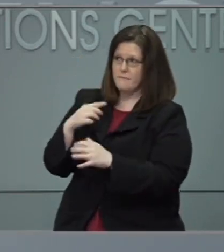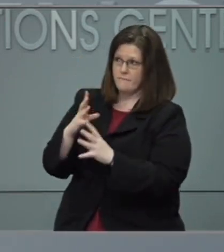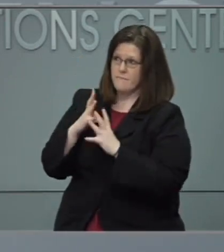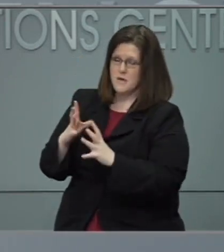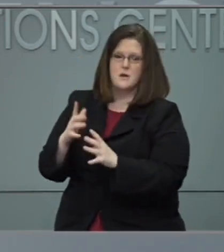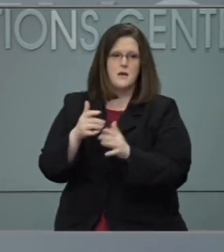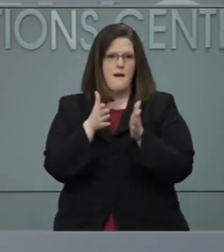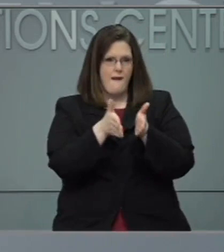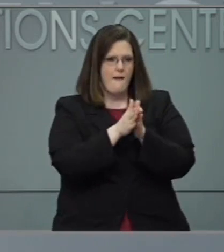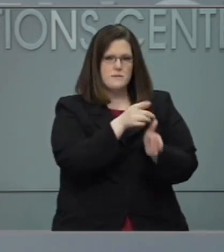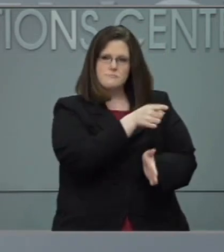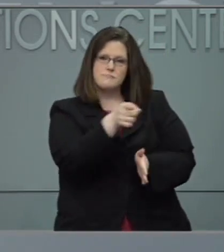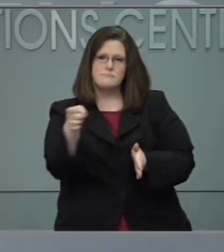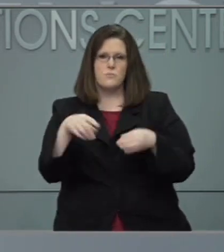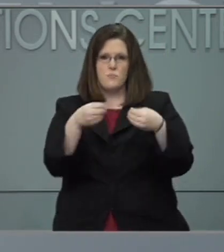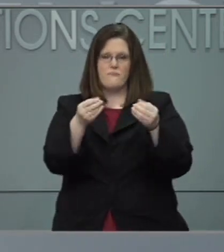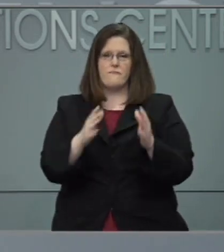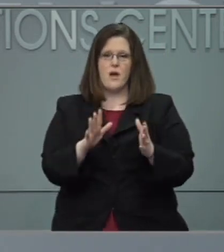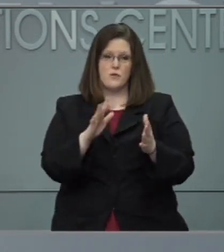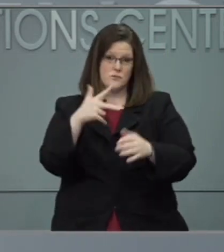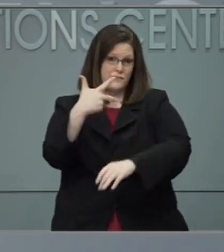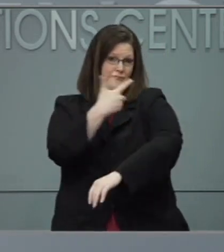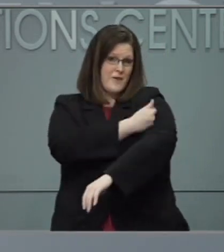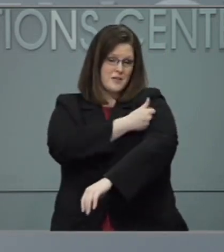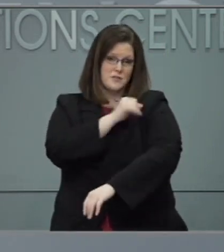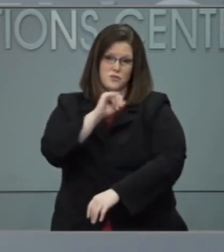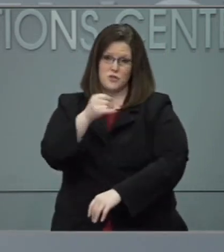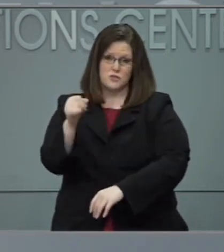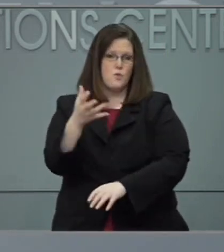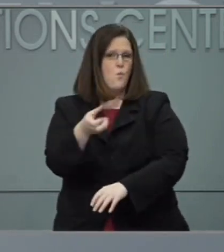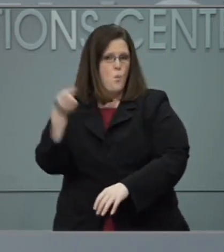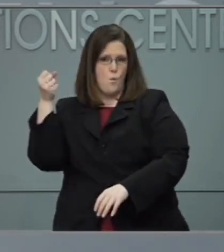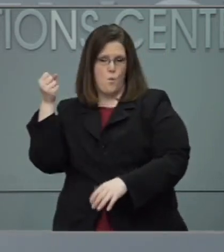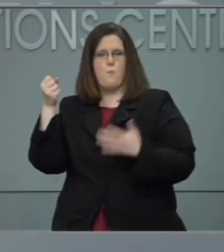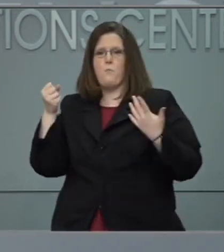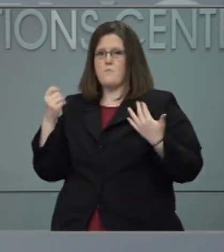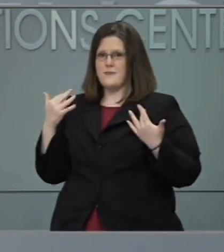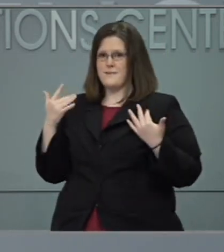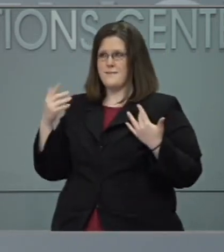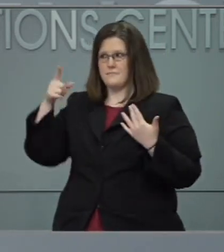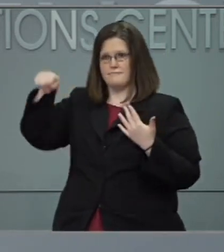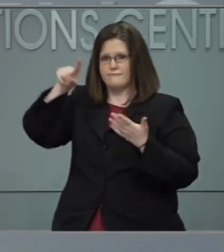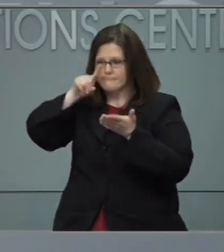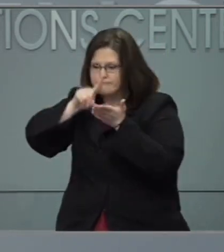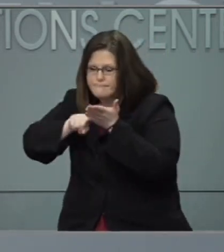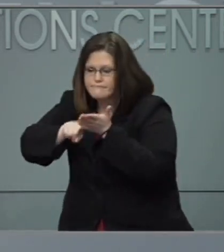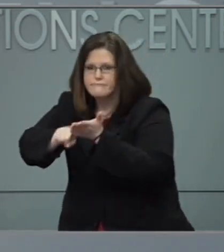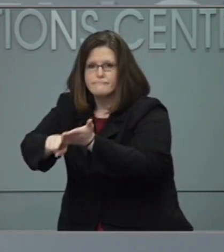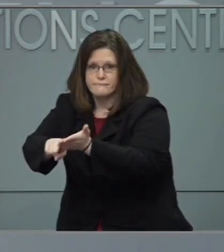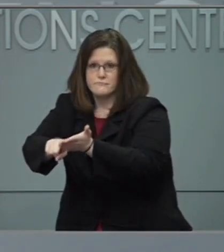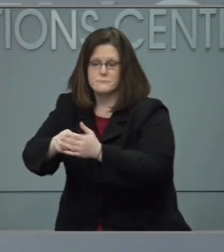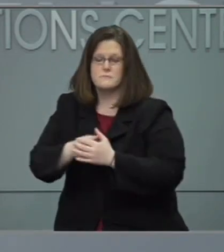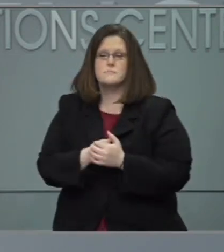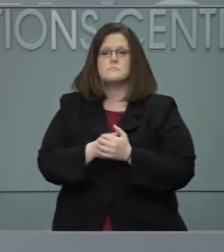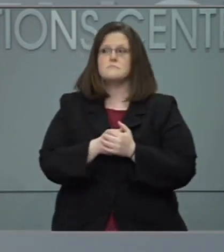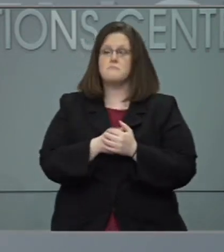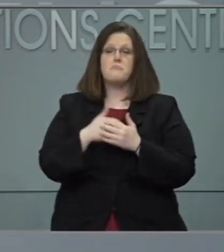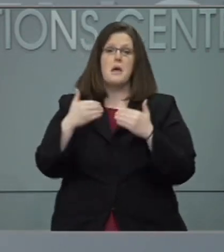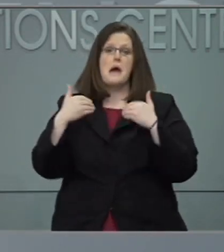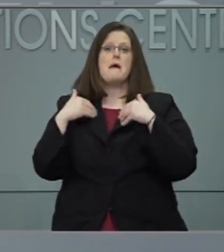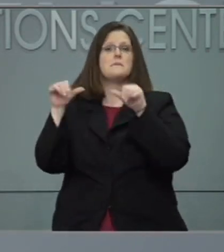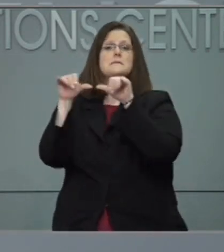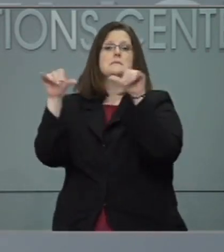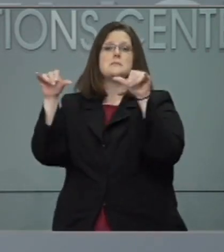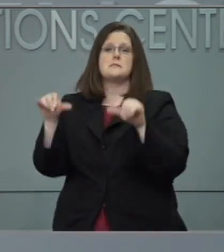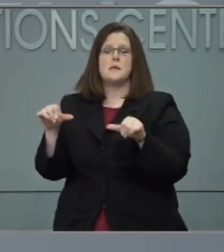the administration of the J&J COVID-19 vaccine until we learn more. The safety system in place is working as